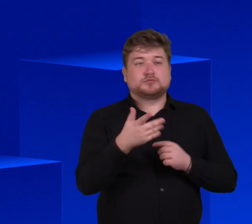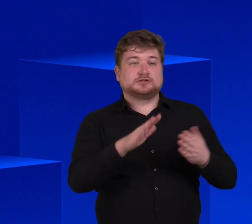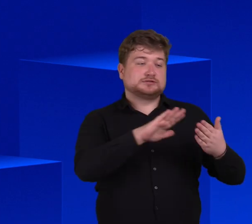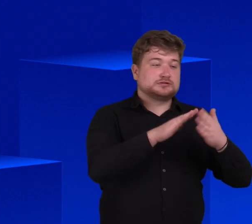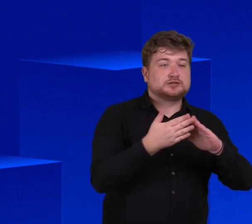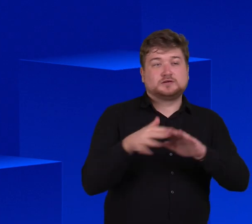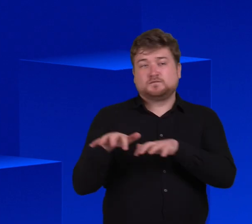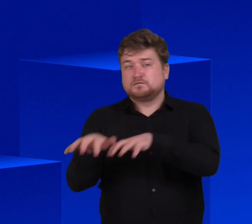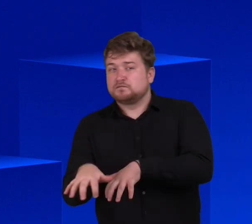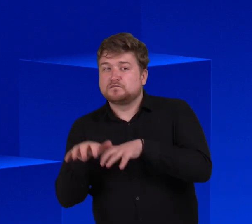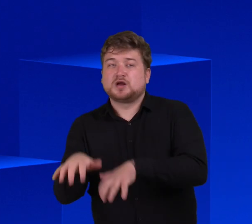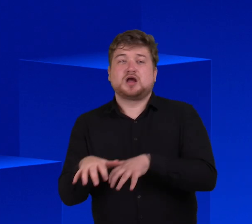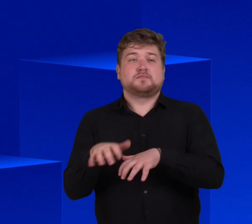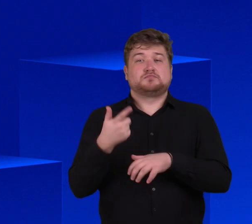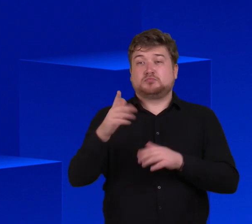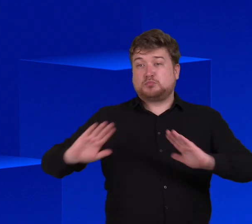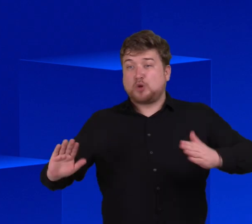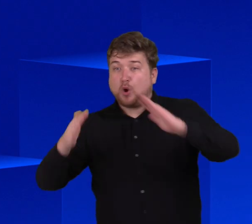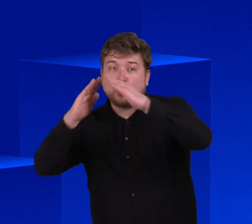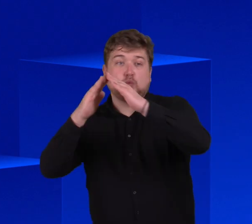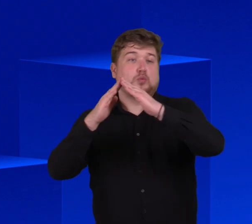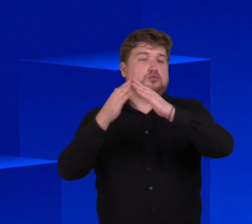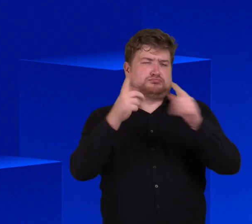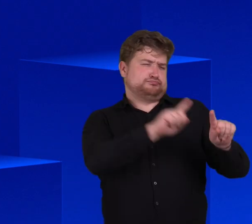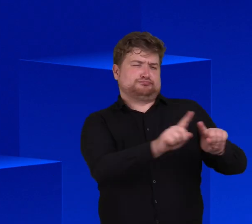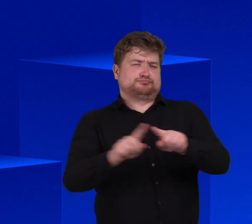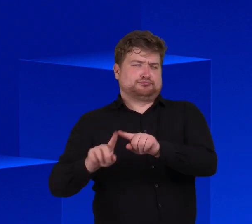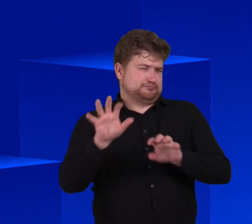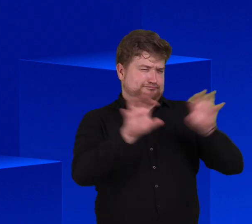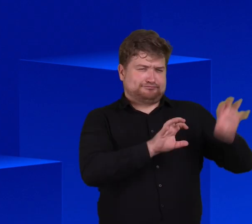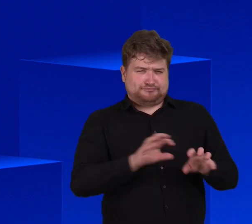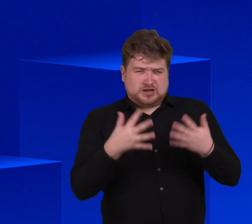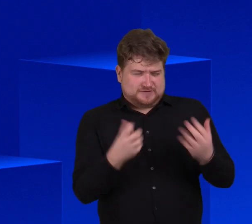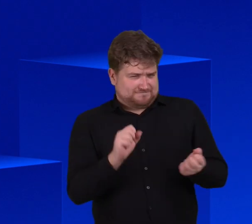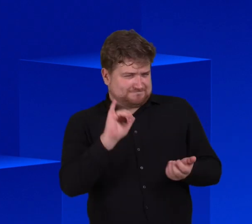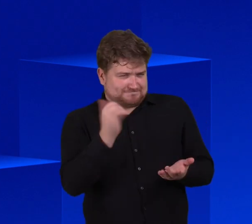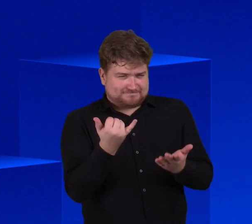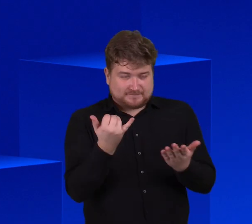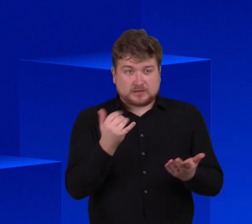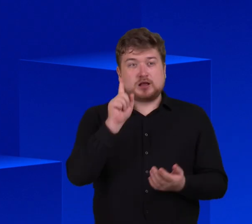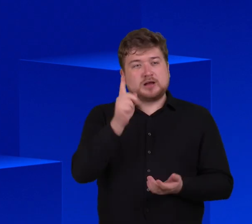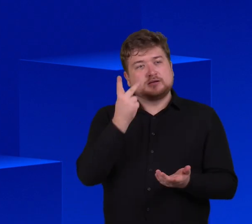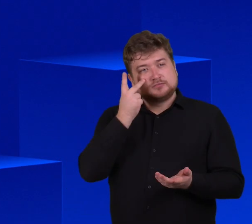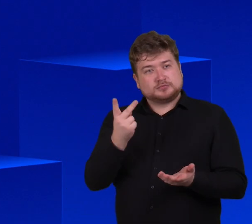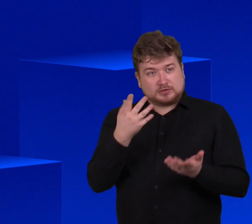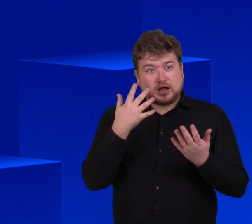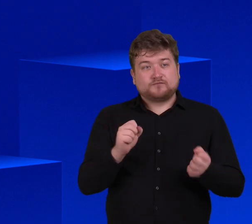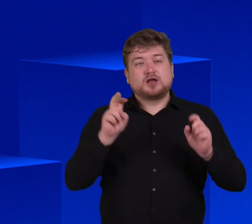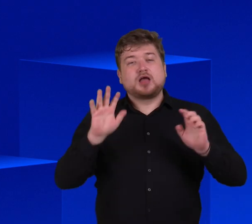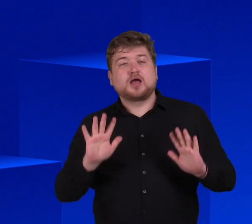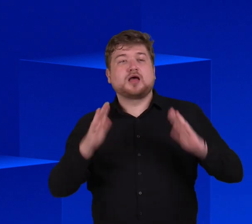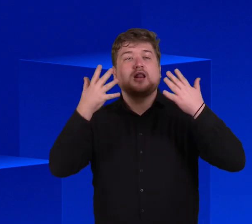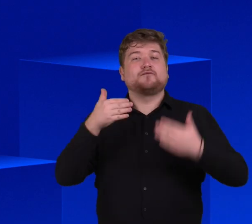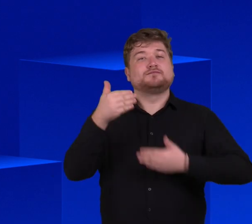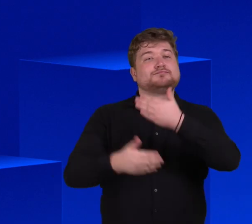see that the reality goes even further. This is an example of interface territories, so territories